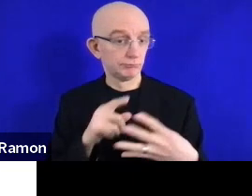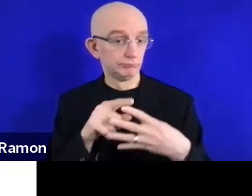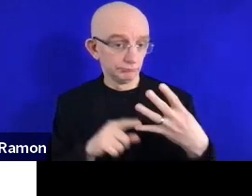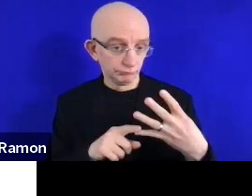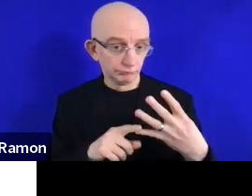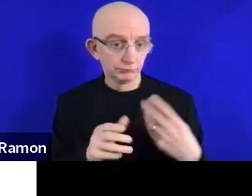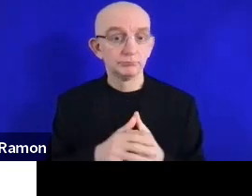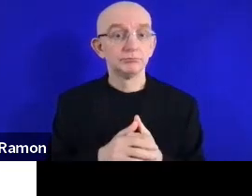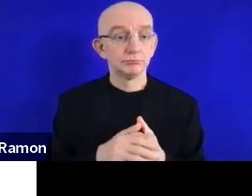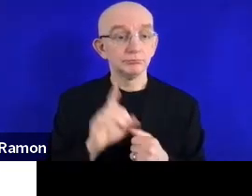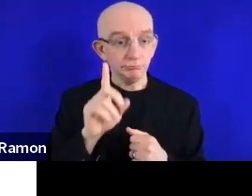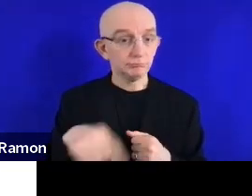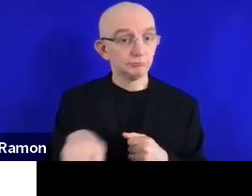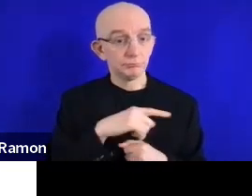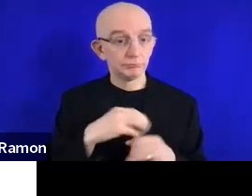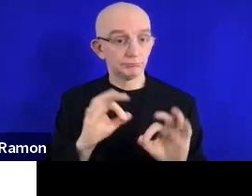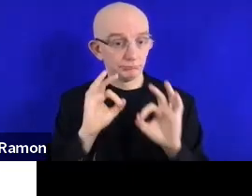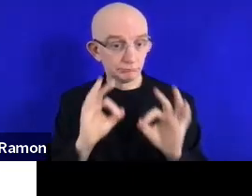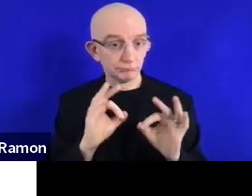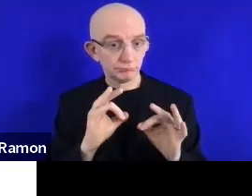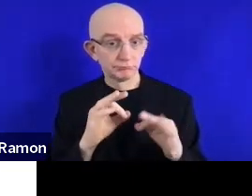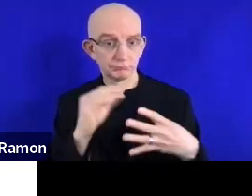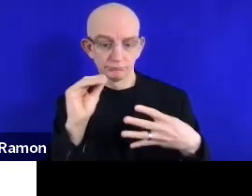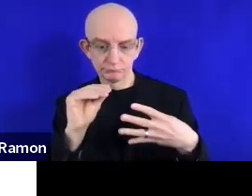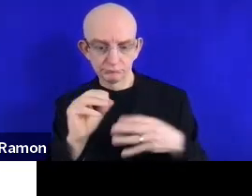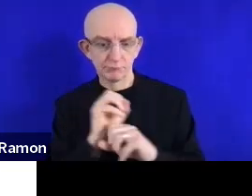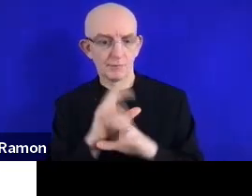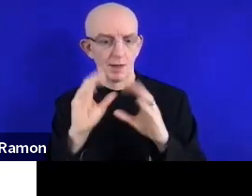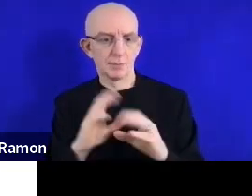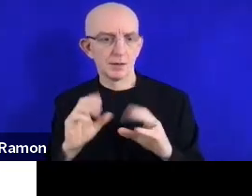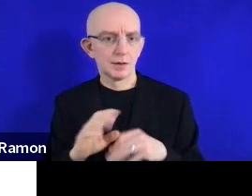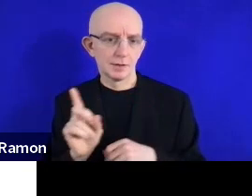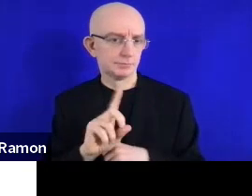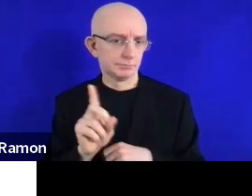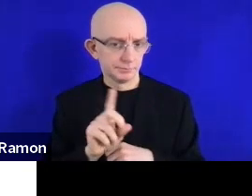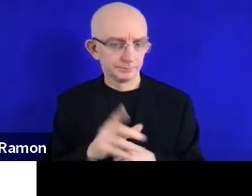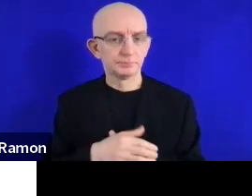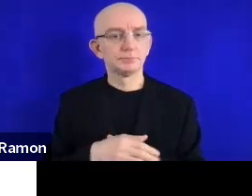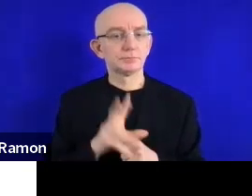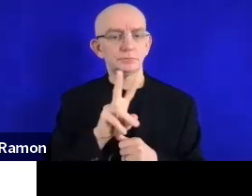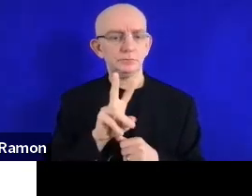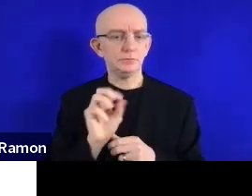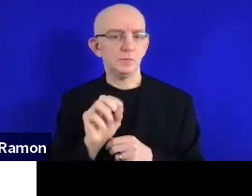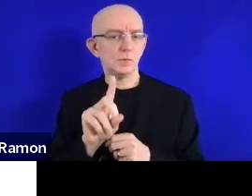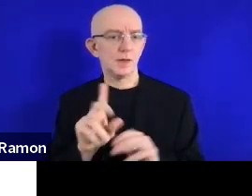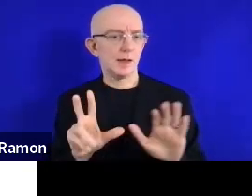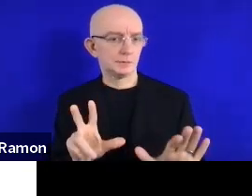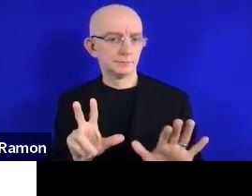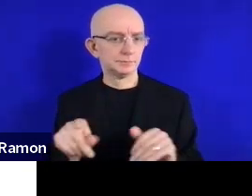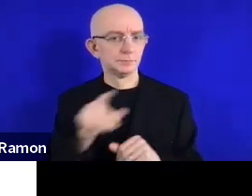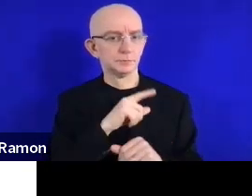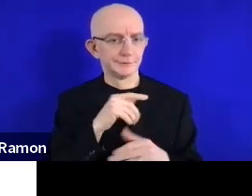was established that 75% of the grant beneficiaries had some form